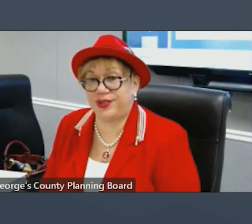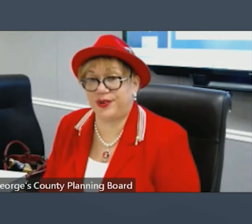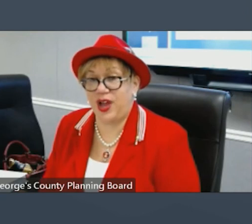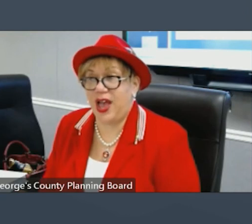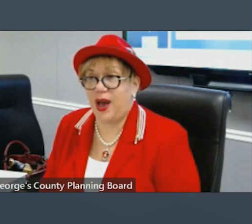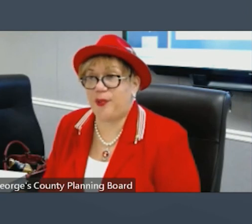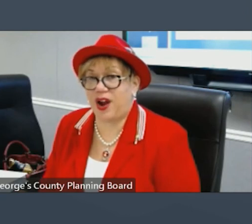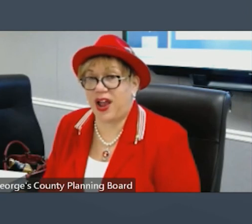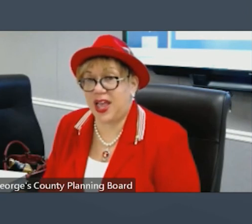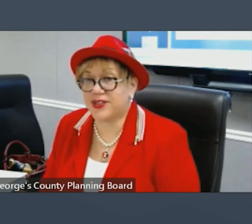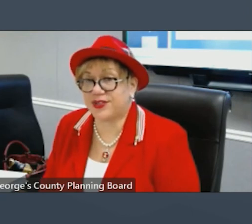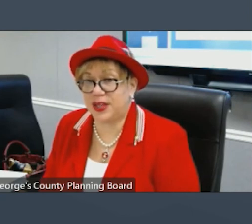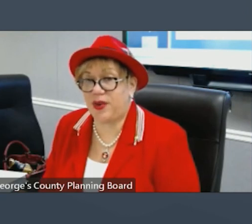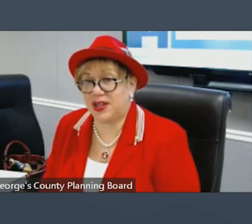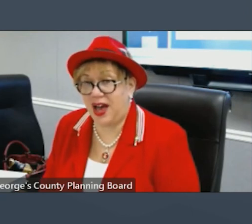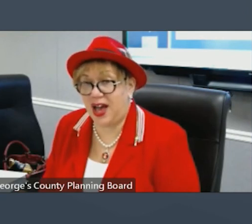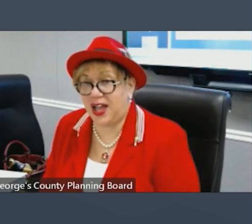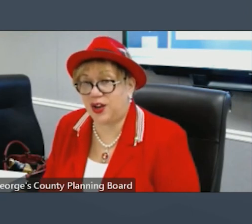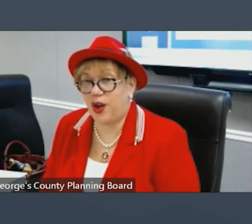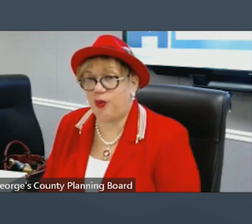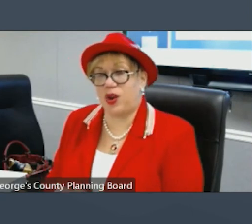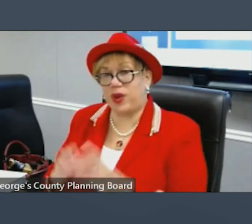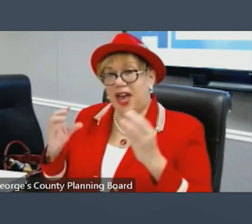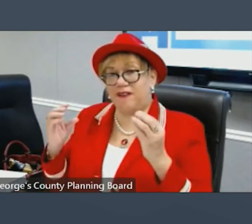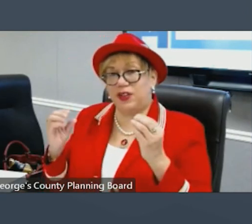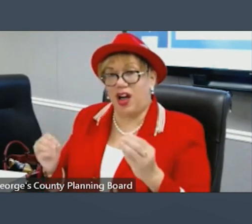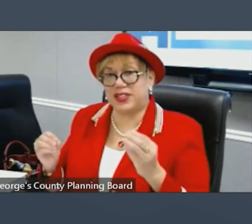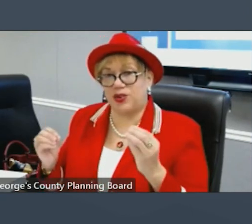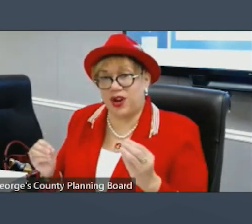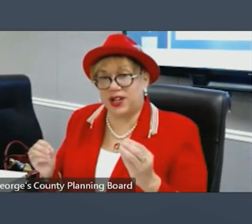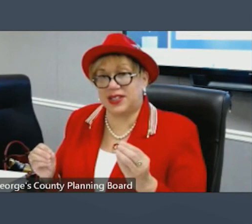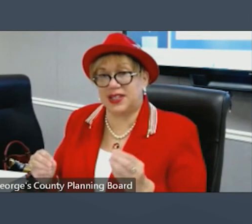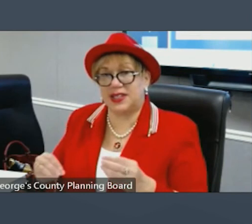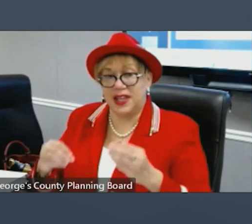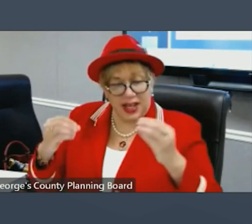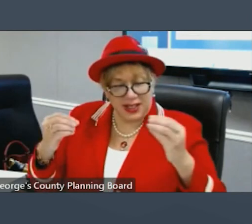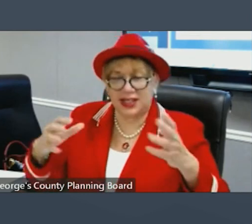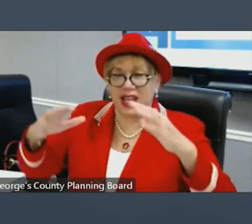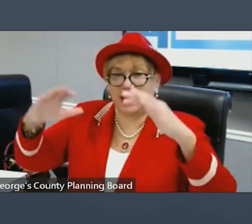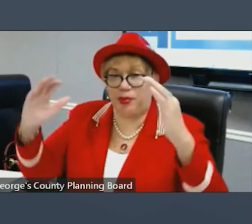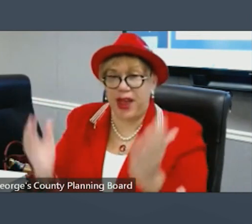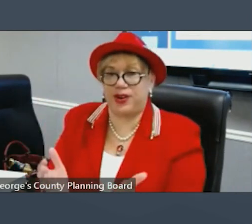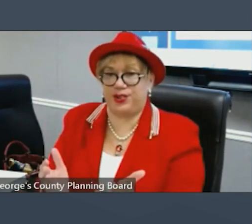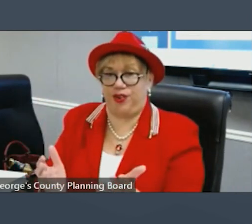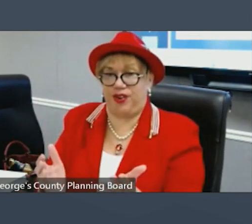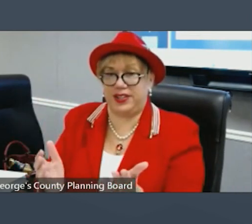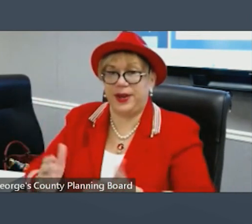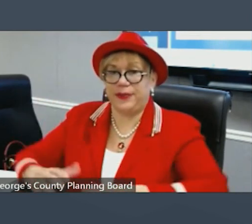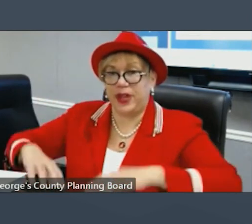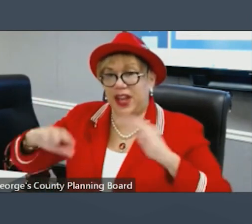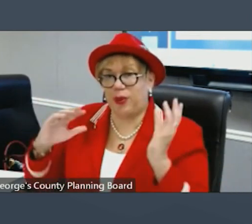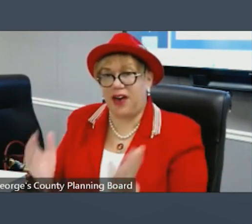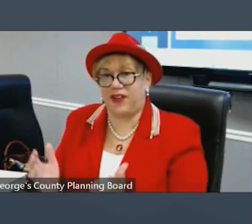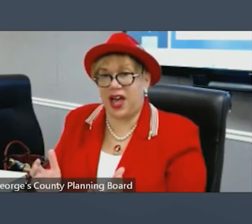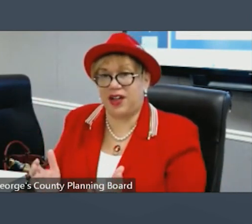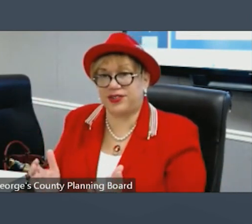as we always do. But our hands are somewhat tied when we have laws and ordinances that dictate the parameters for us. And